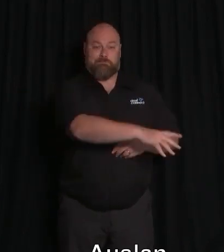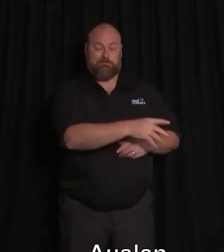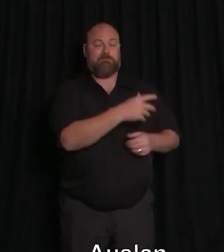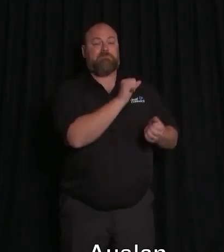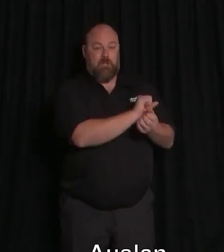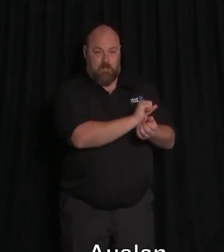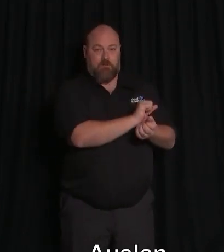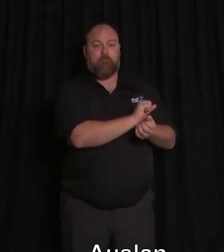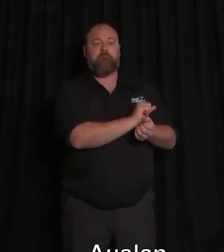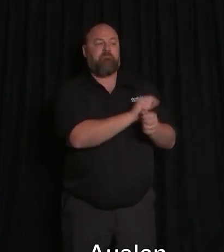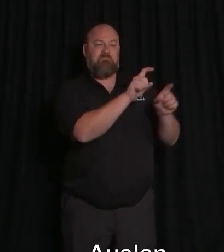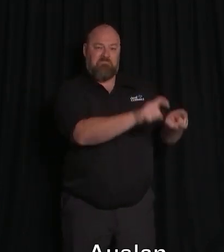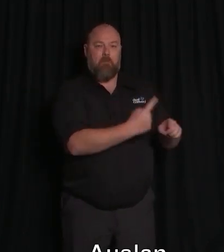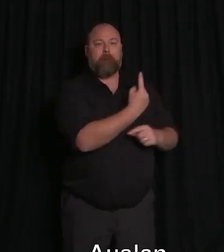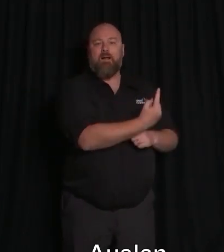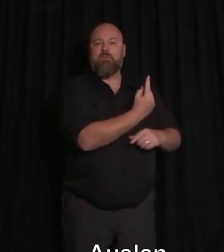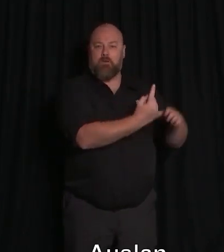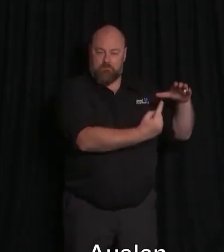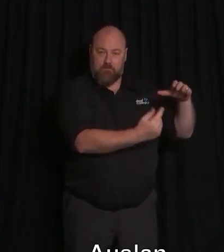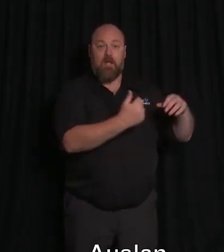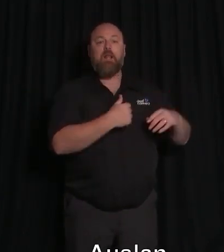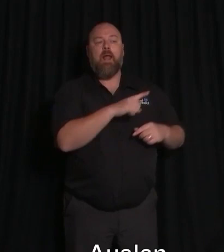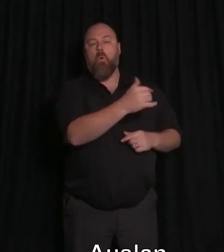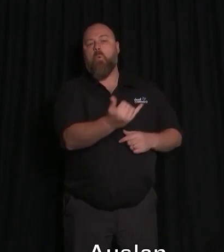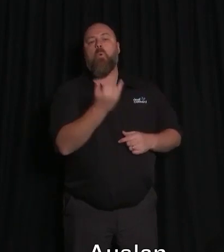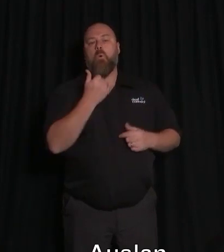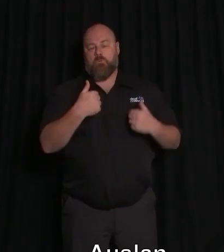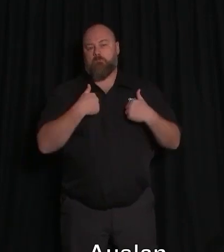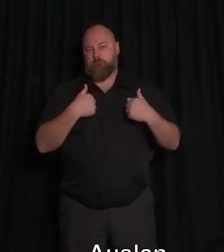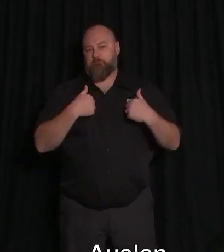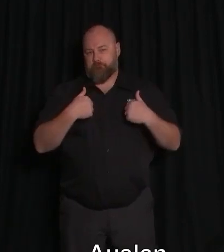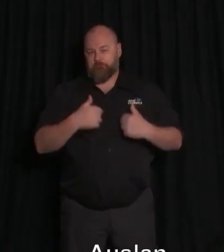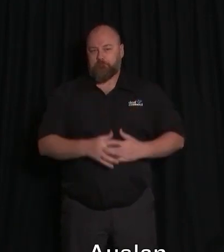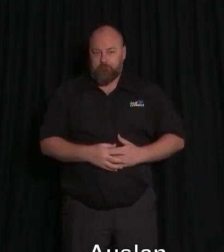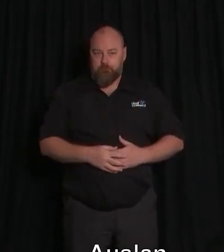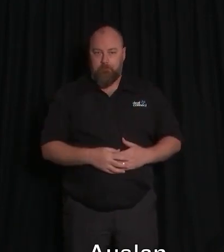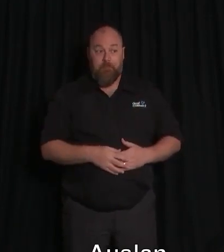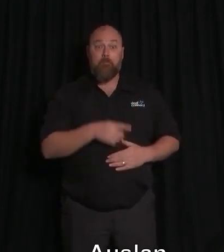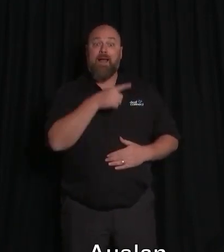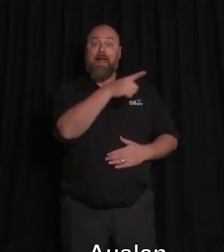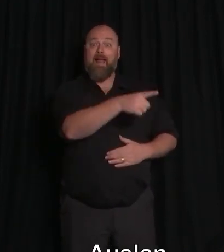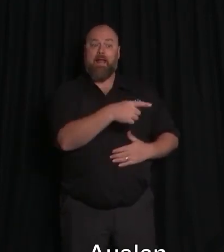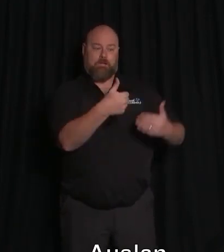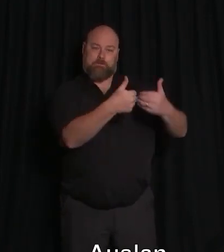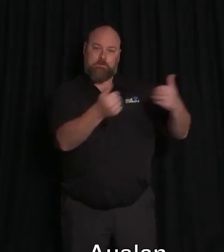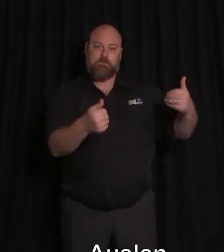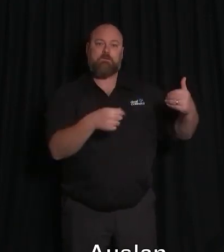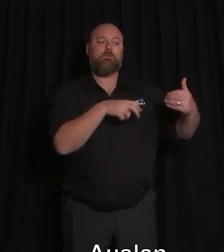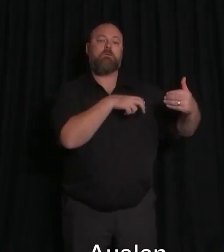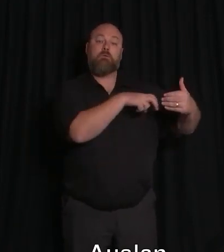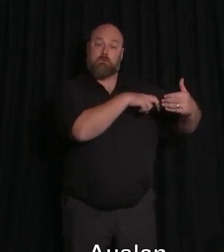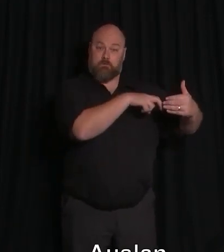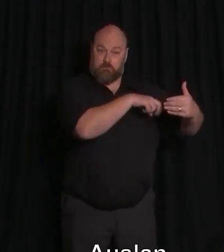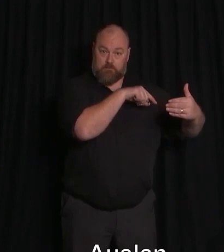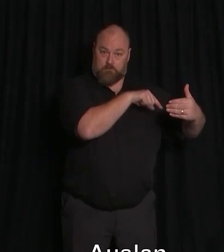in the Pretoria High Court in 1985. But he was secluded with his fellow trialists